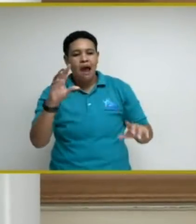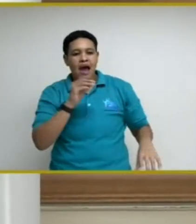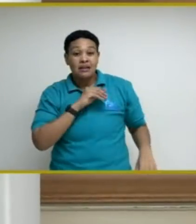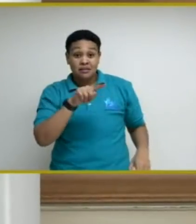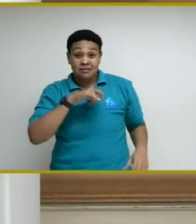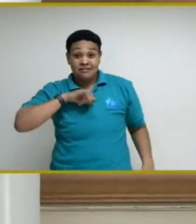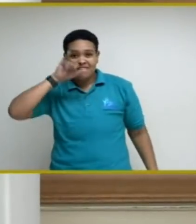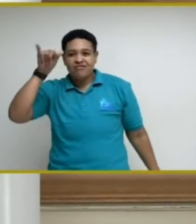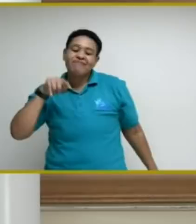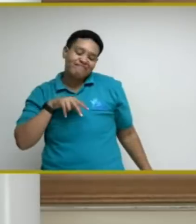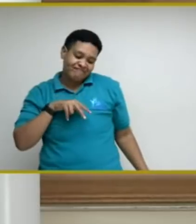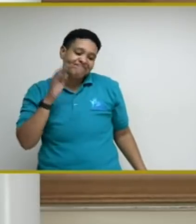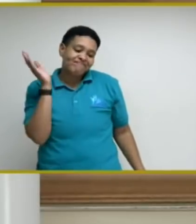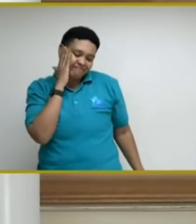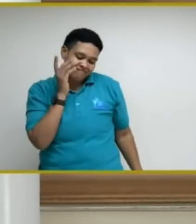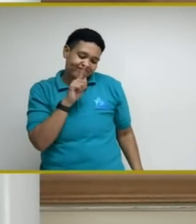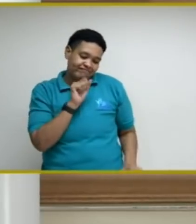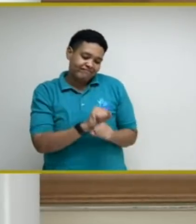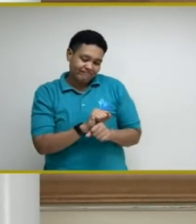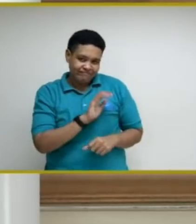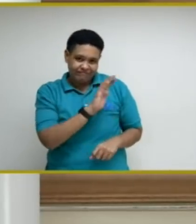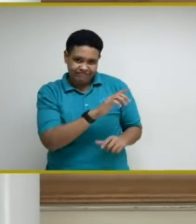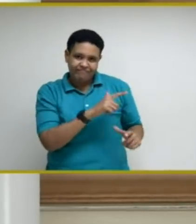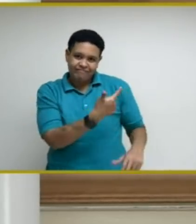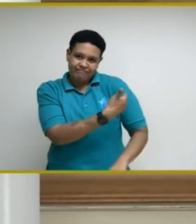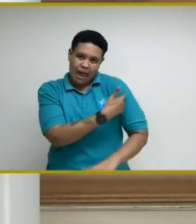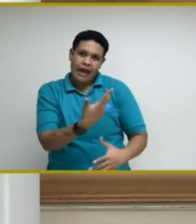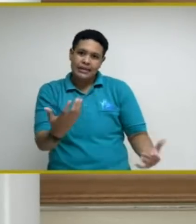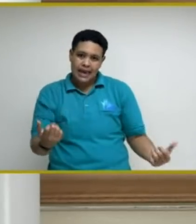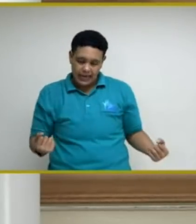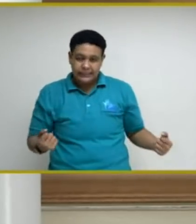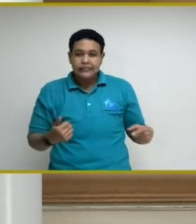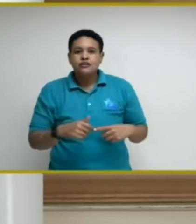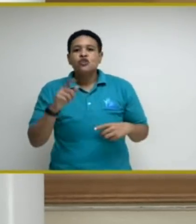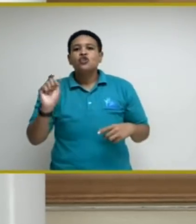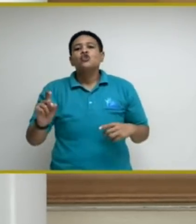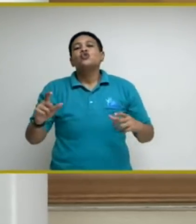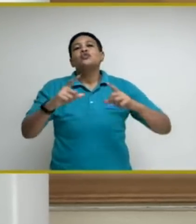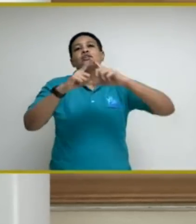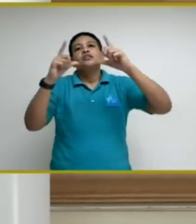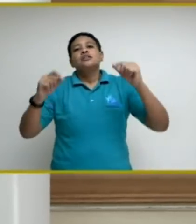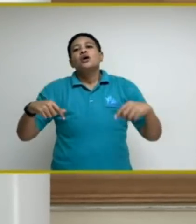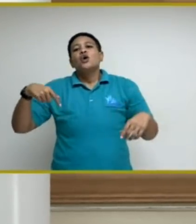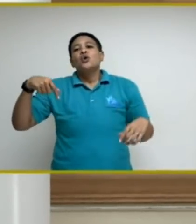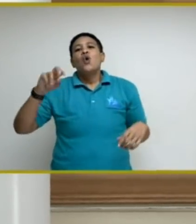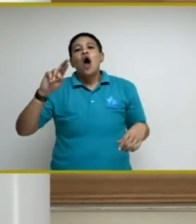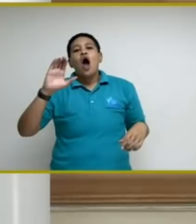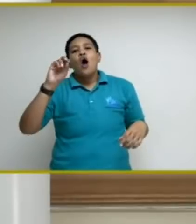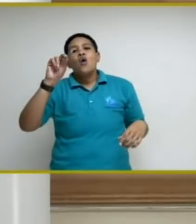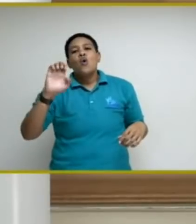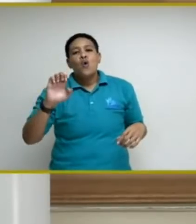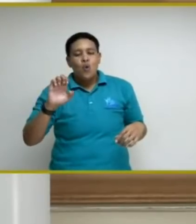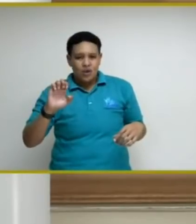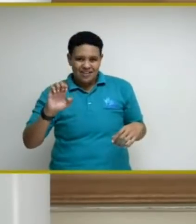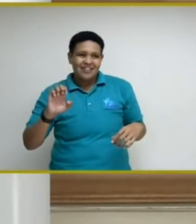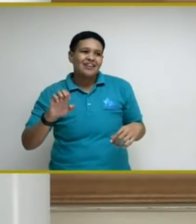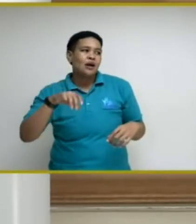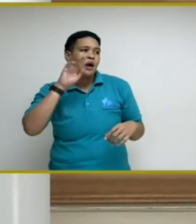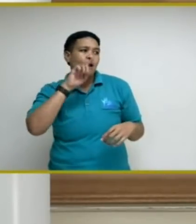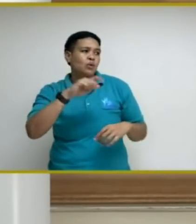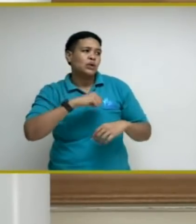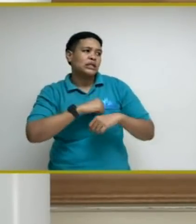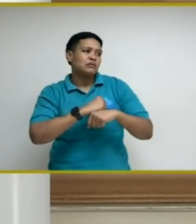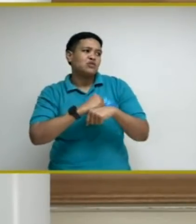acceptability of the card. It should take the form of a QR code and will be